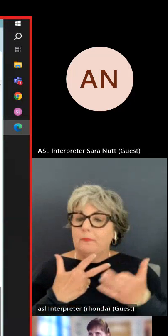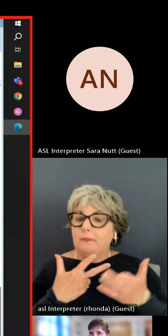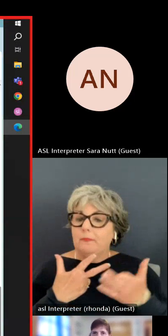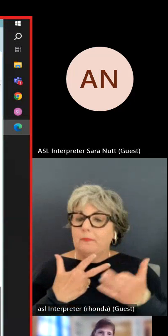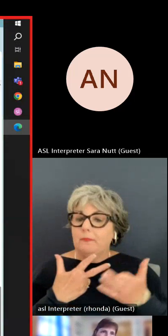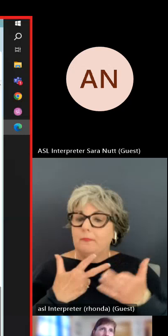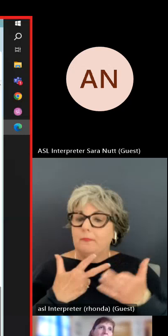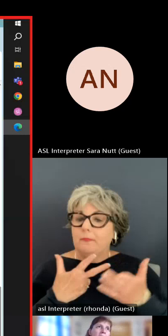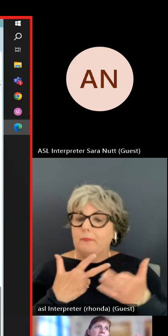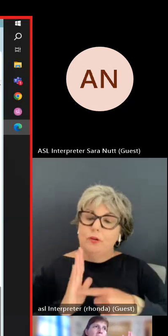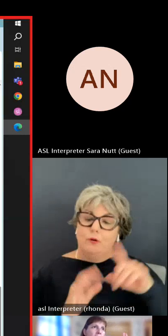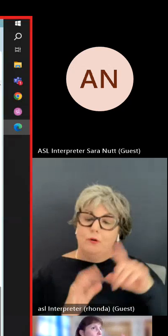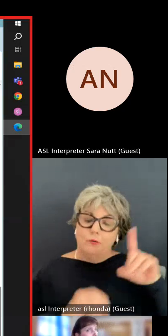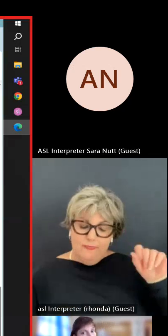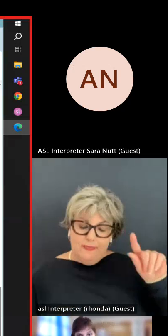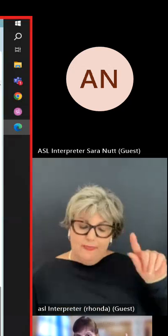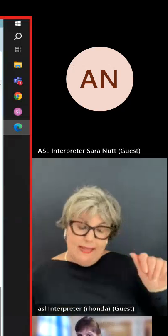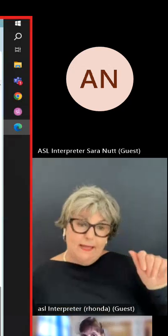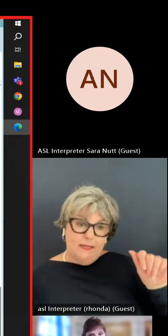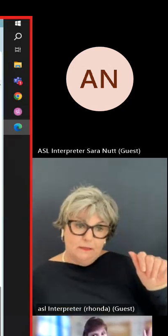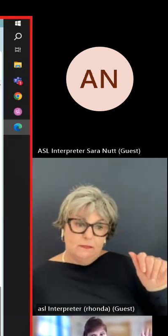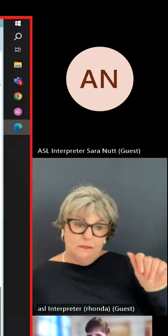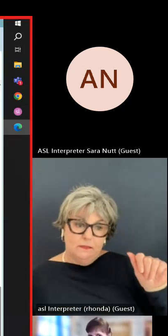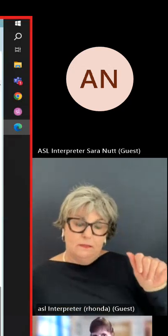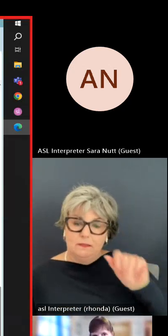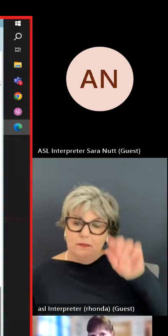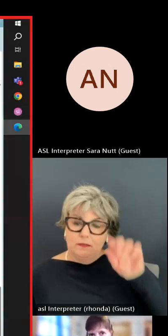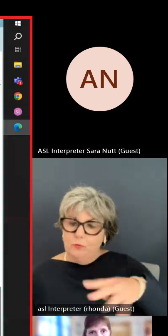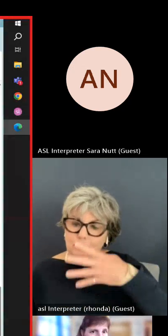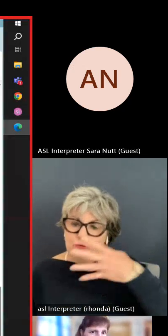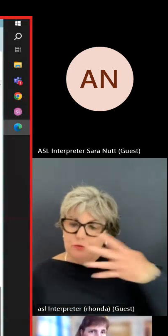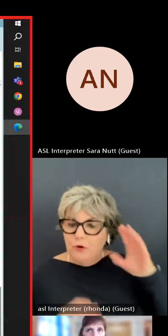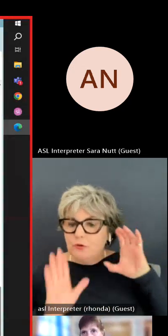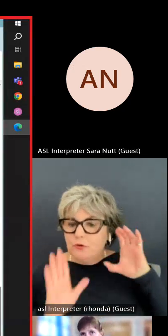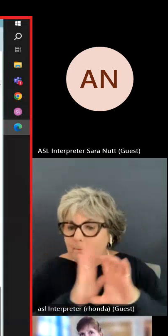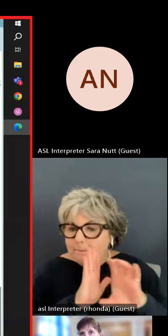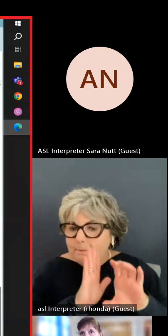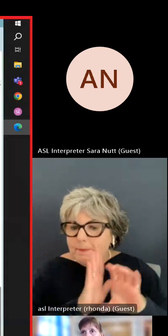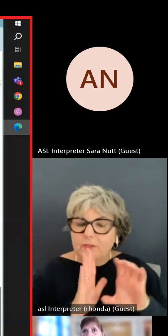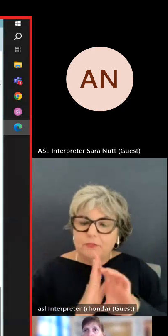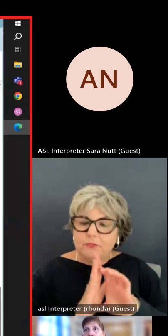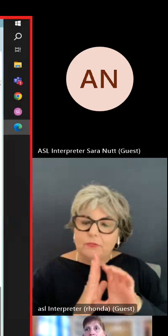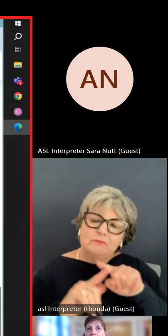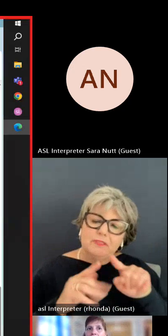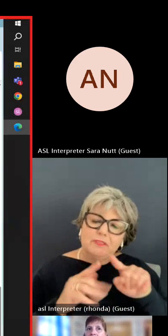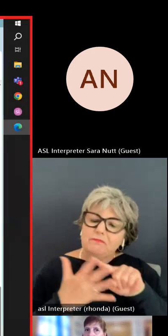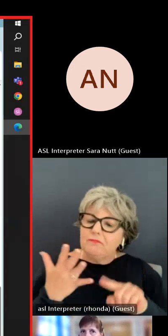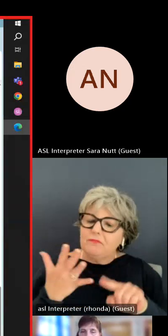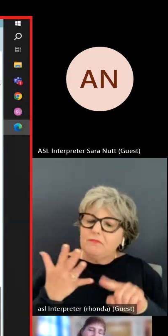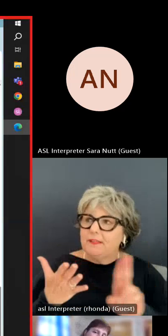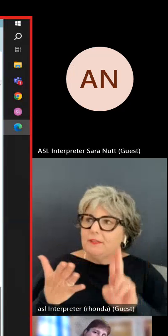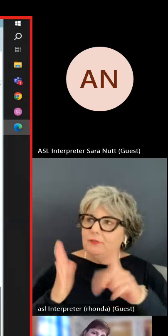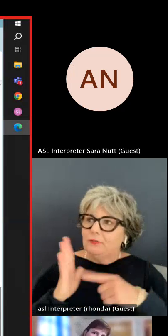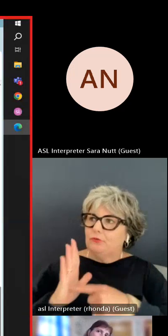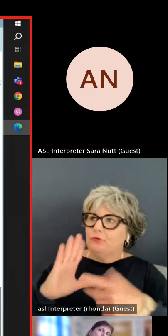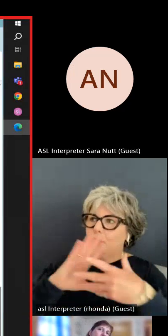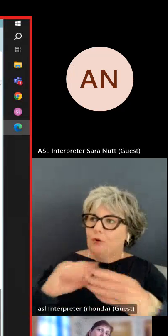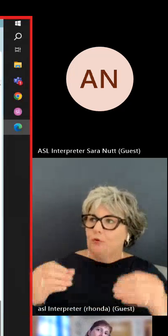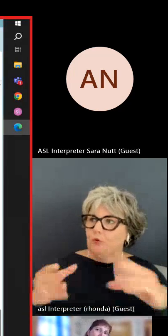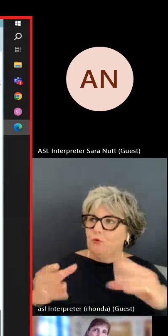your data with charts, diagrams, pictures, all of those types of things. And in the